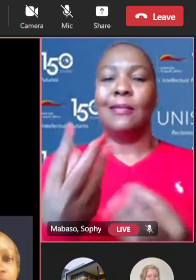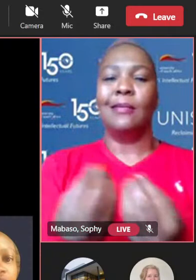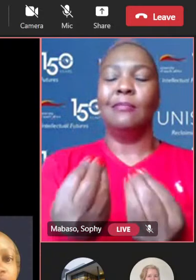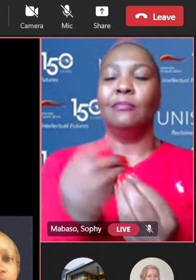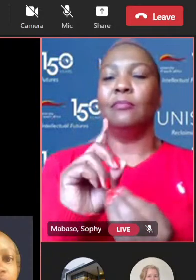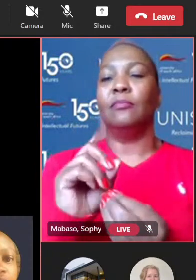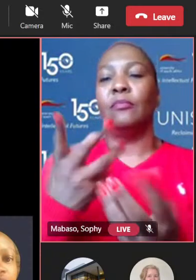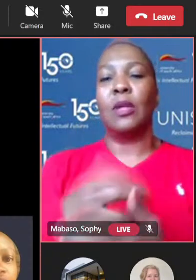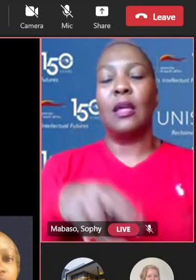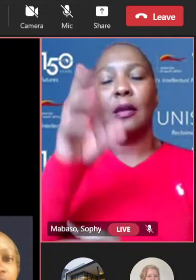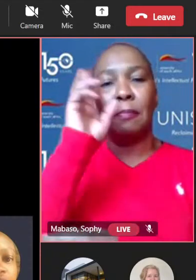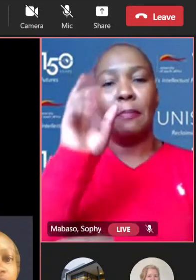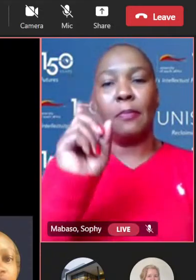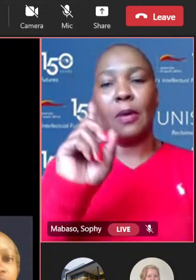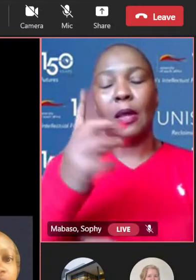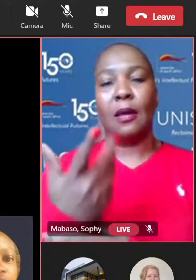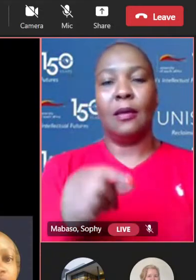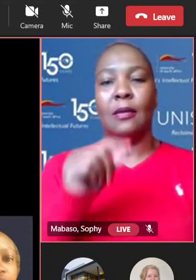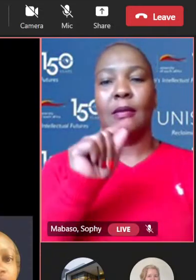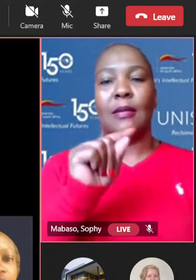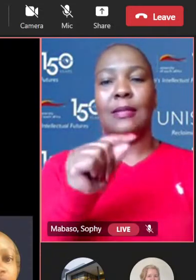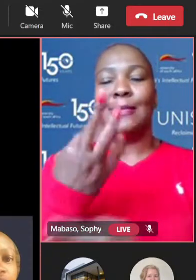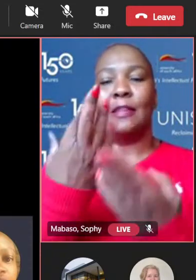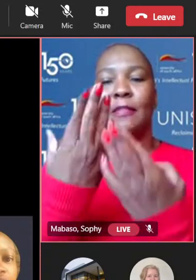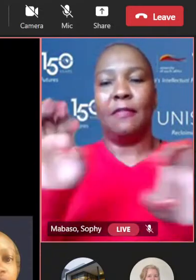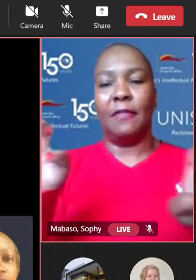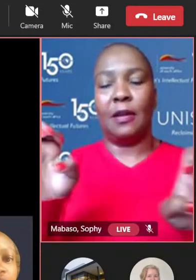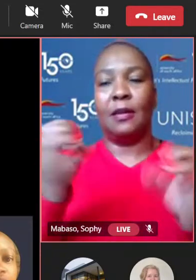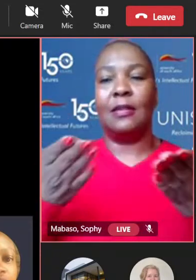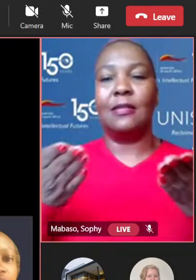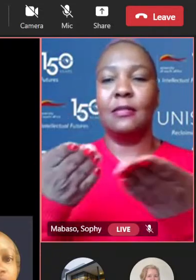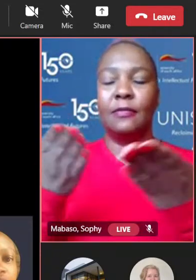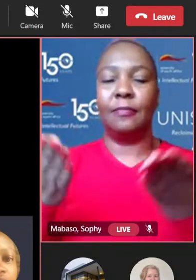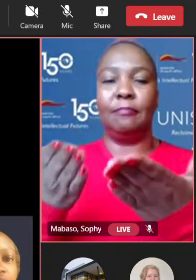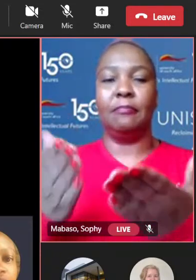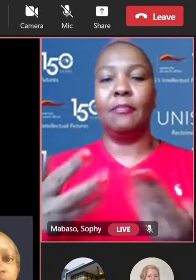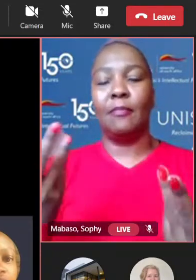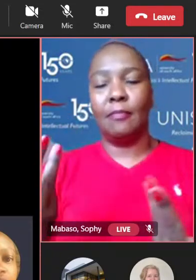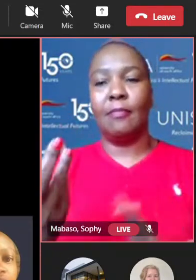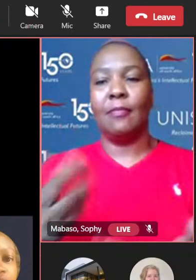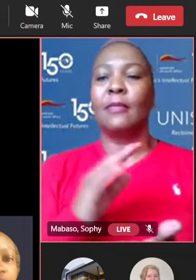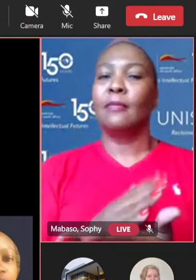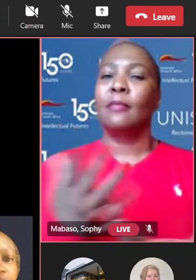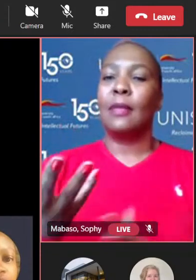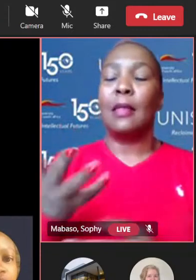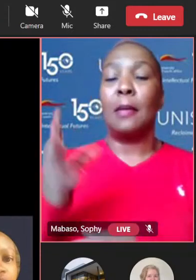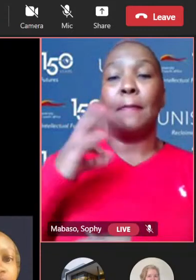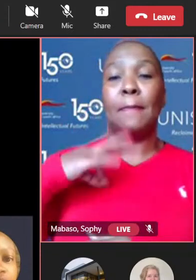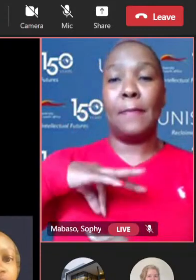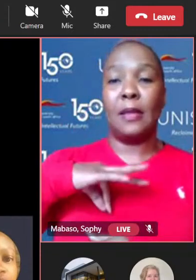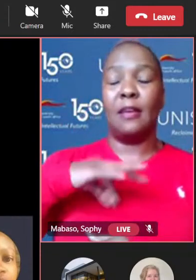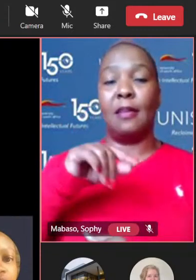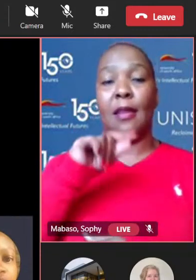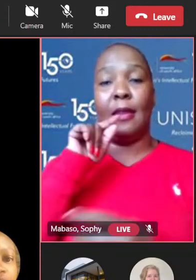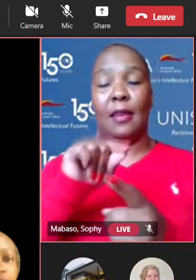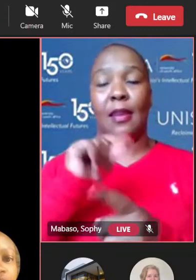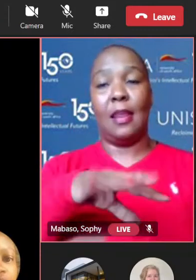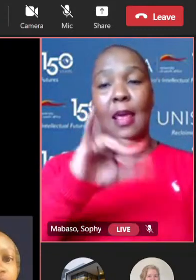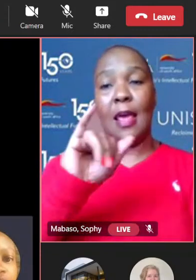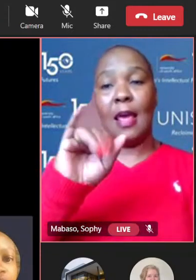is a free service. So really, the benefits of the